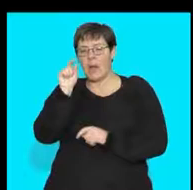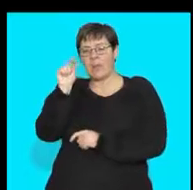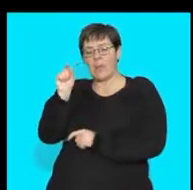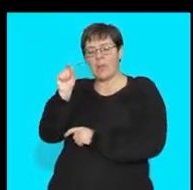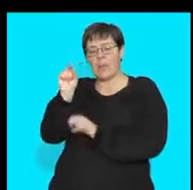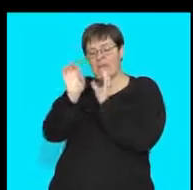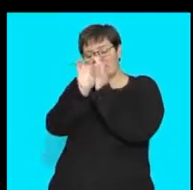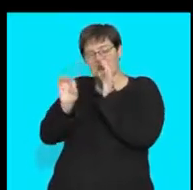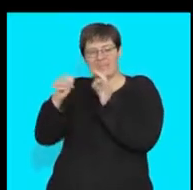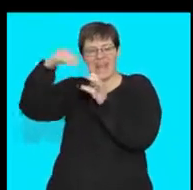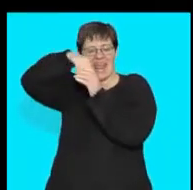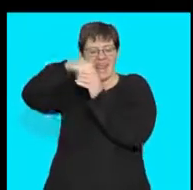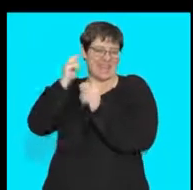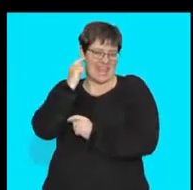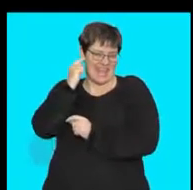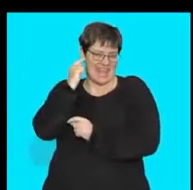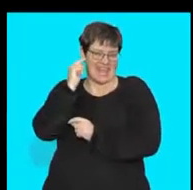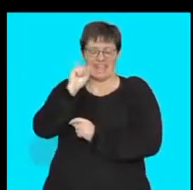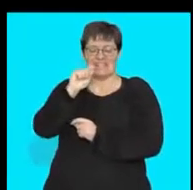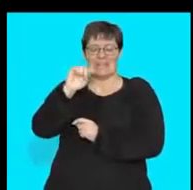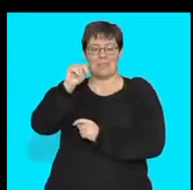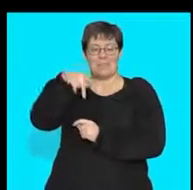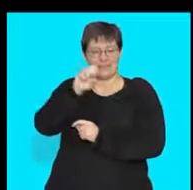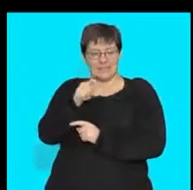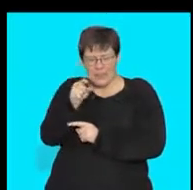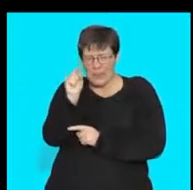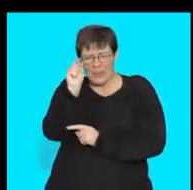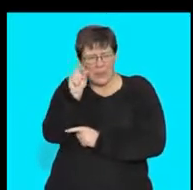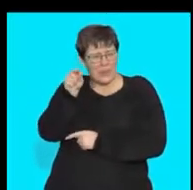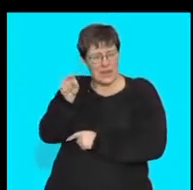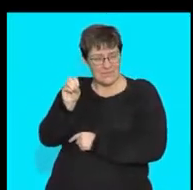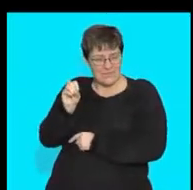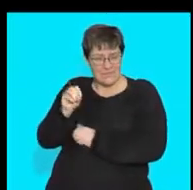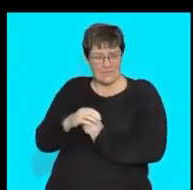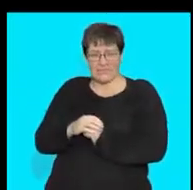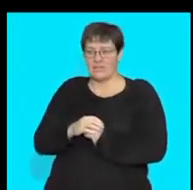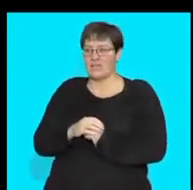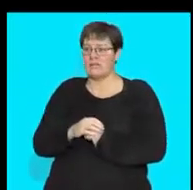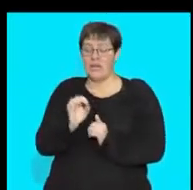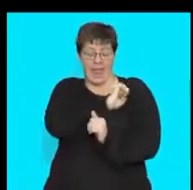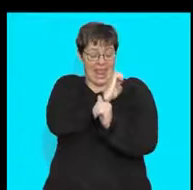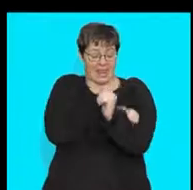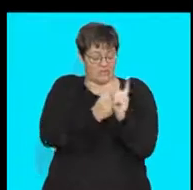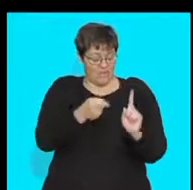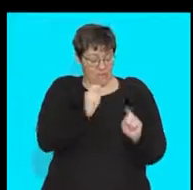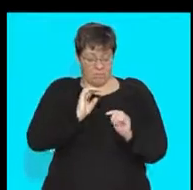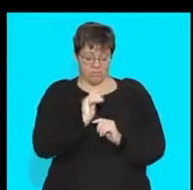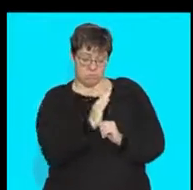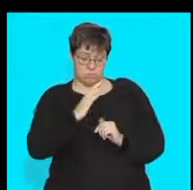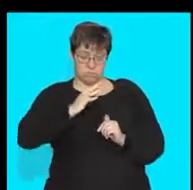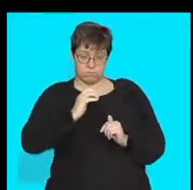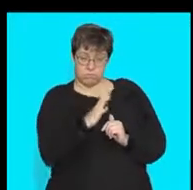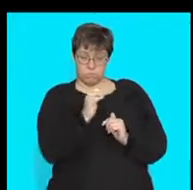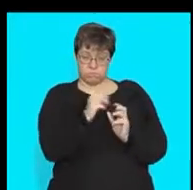little oval window in the inner ear, or where the stapes is now. Look how small that is. So the energy from